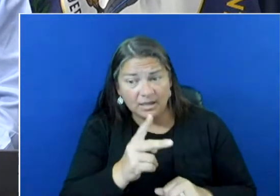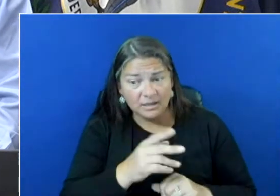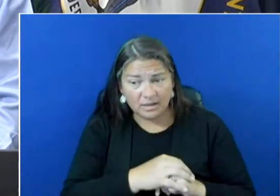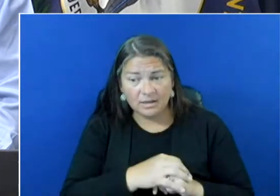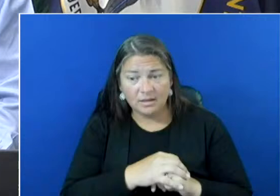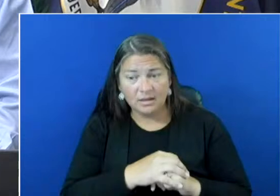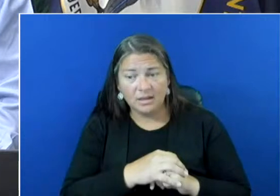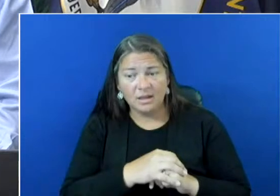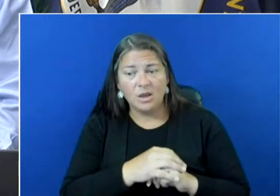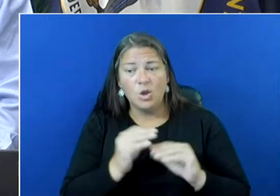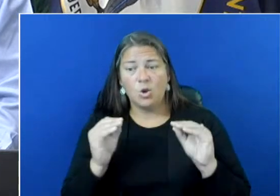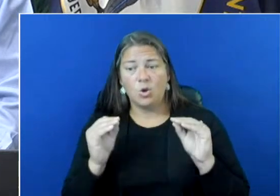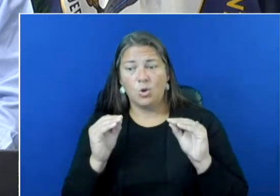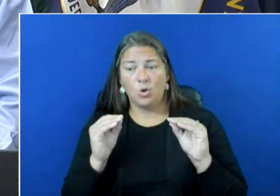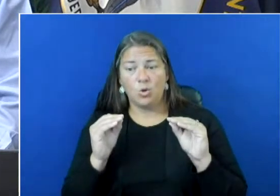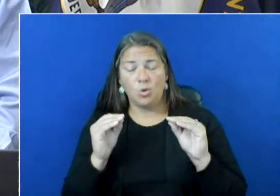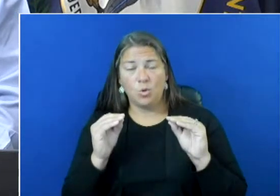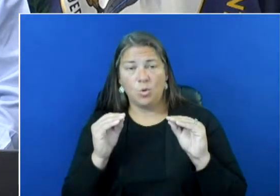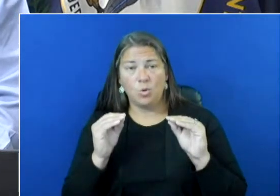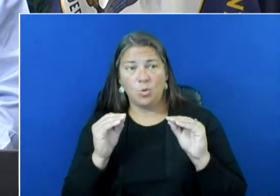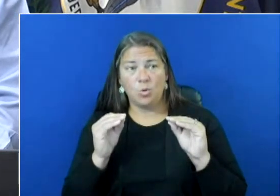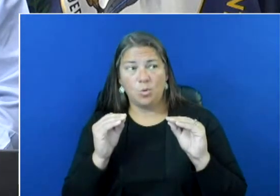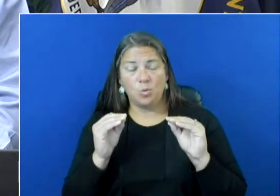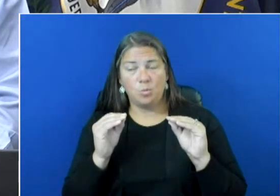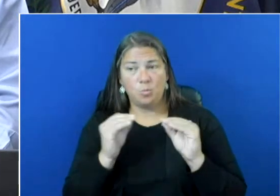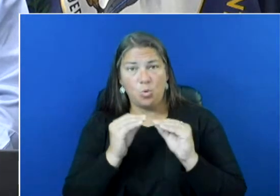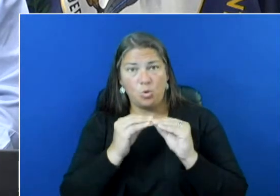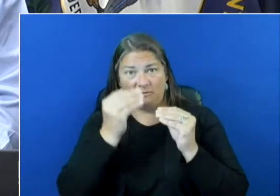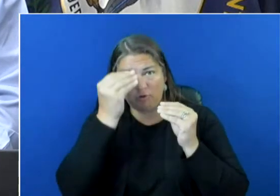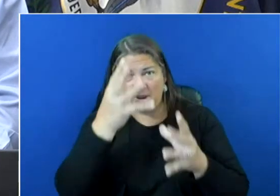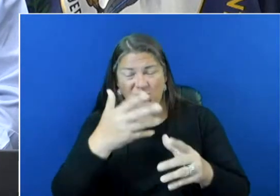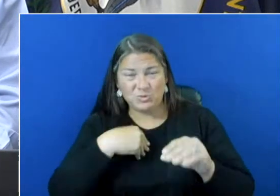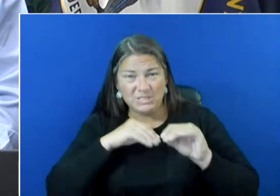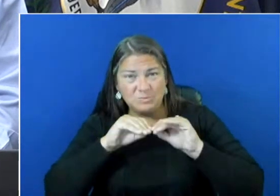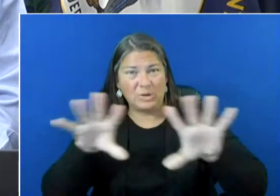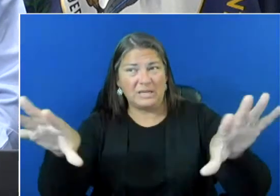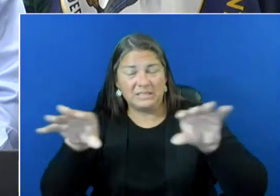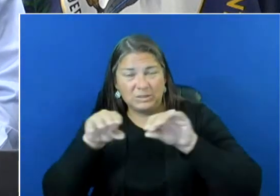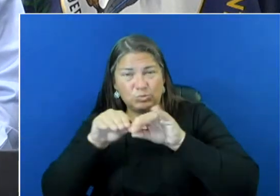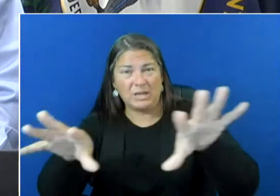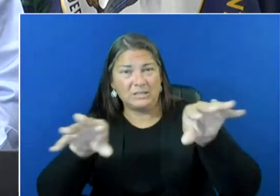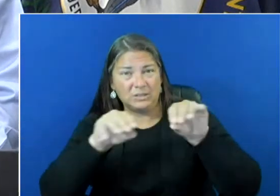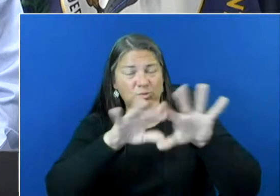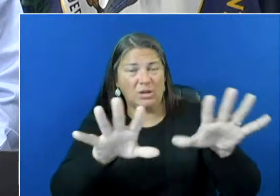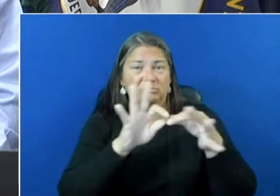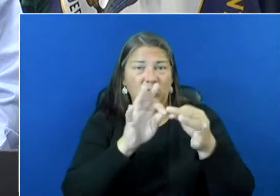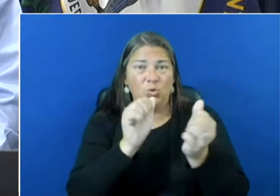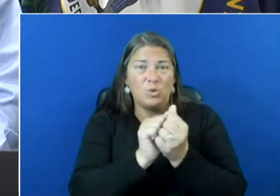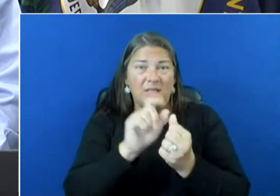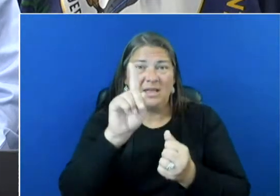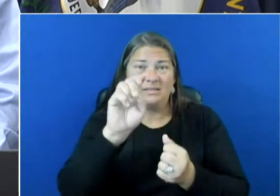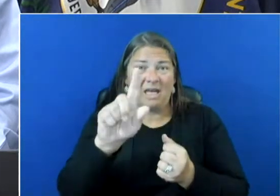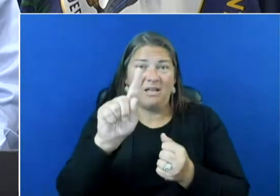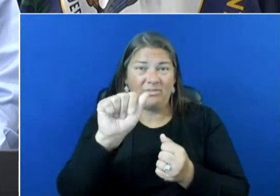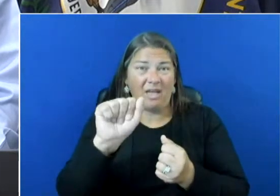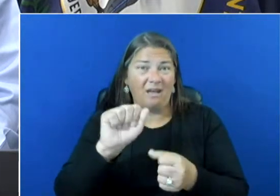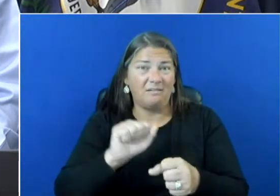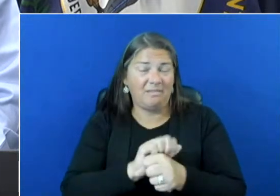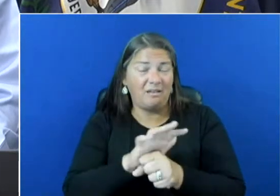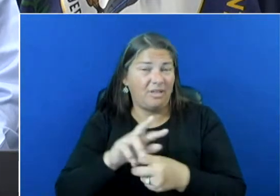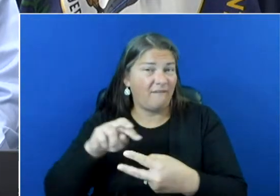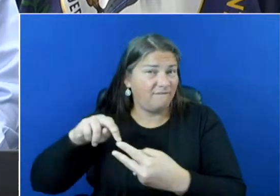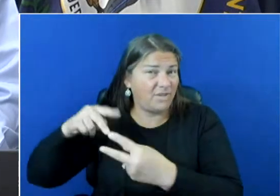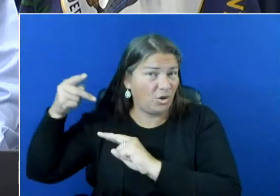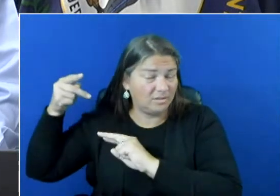the more information that we can get out there about the Delta variant, and the more conversations individual Kentuckians are willing to